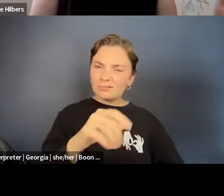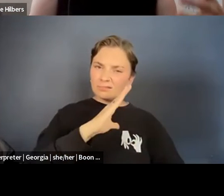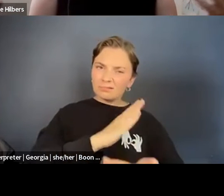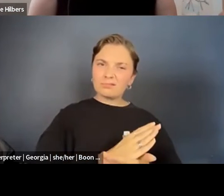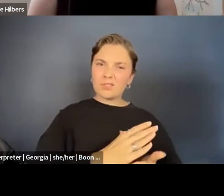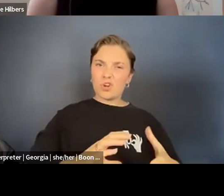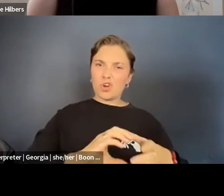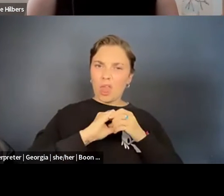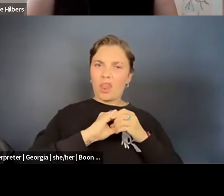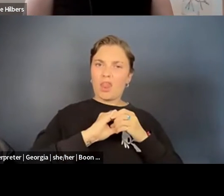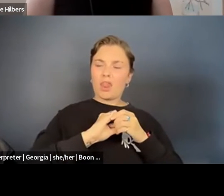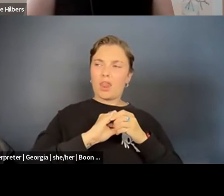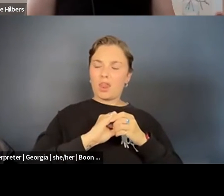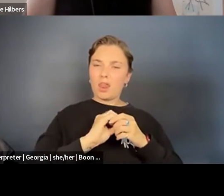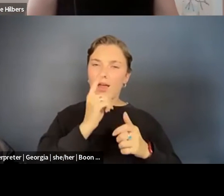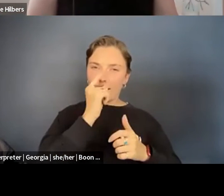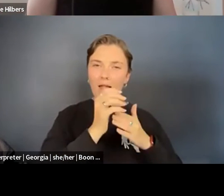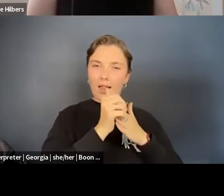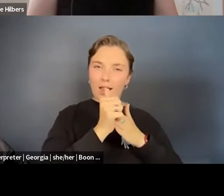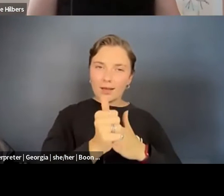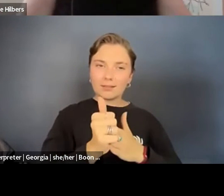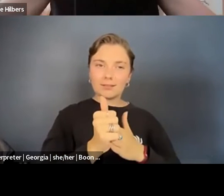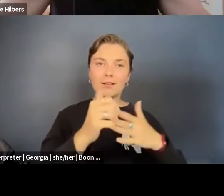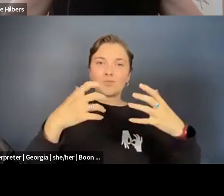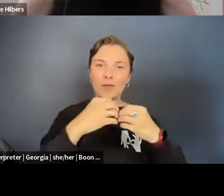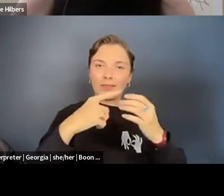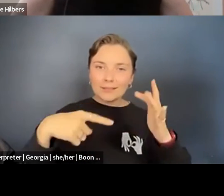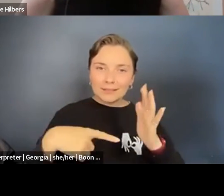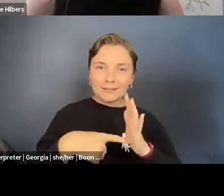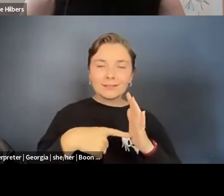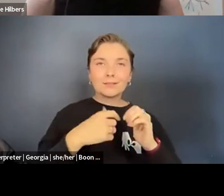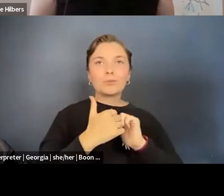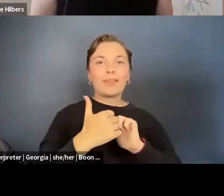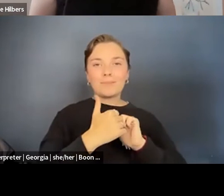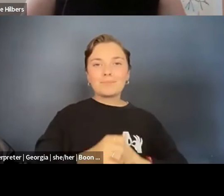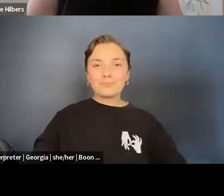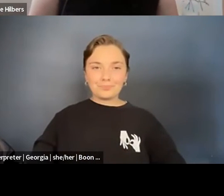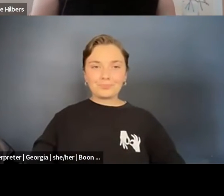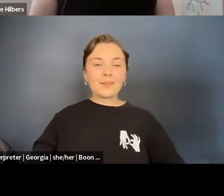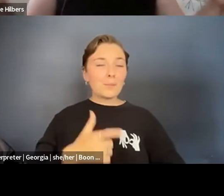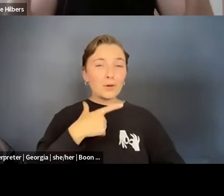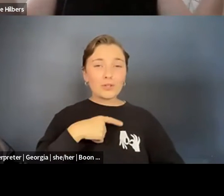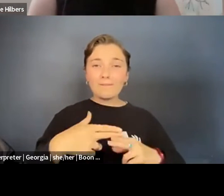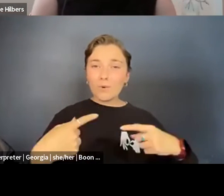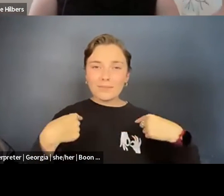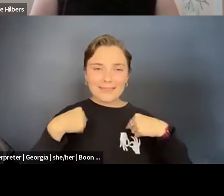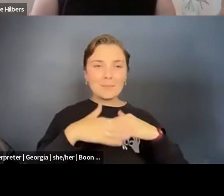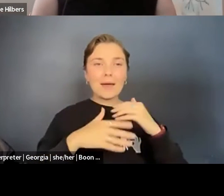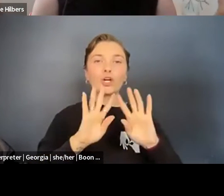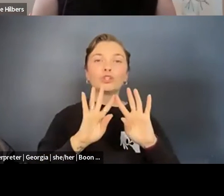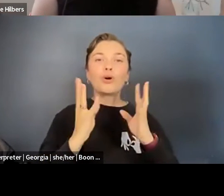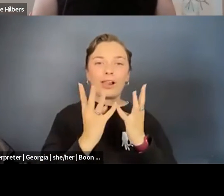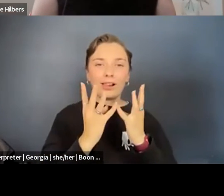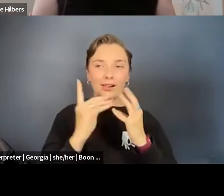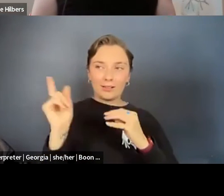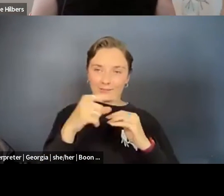that, and can lead and be with it together. Because for me, it's all about the circle. We're in a